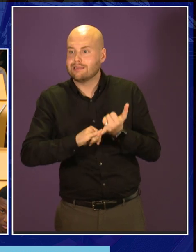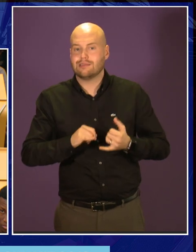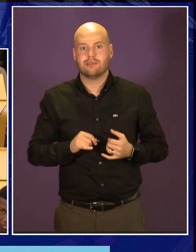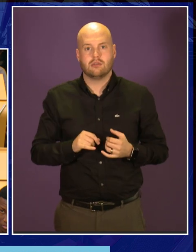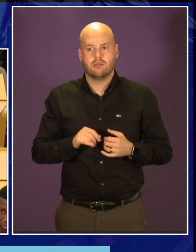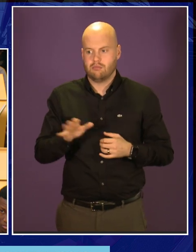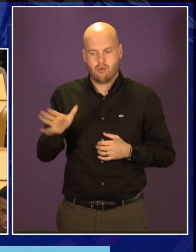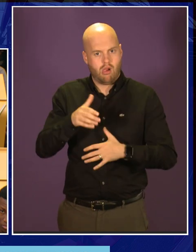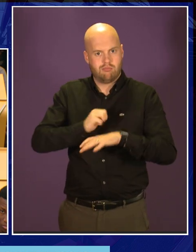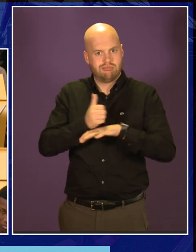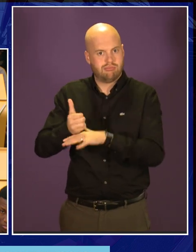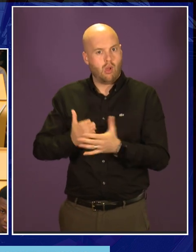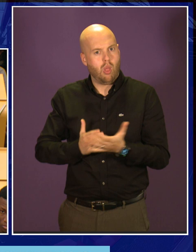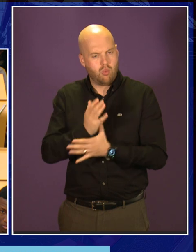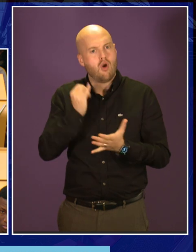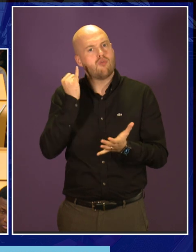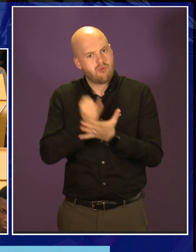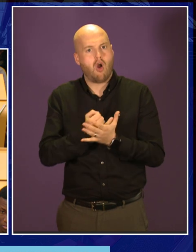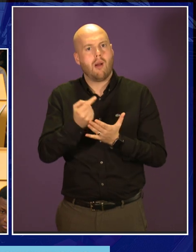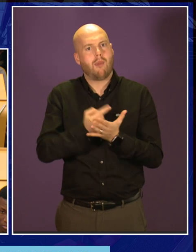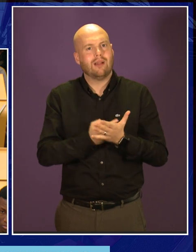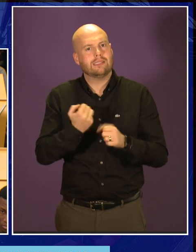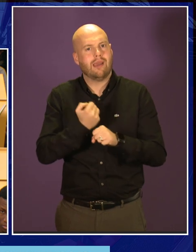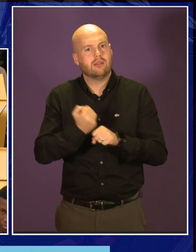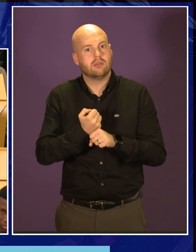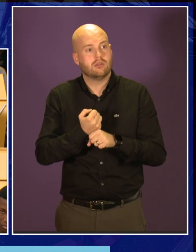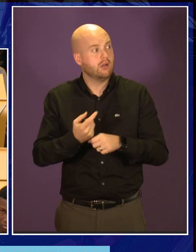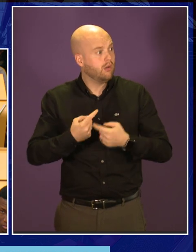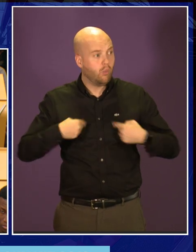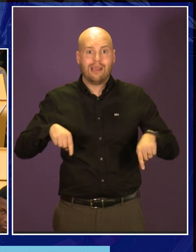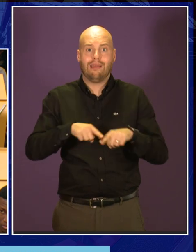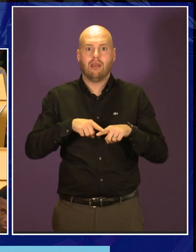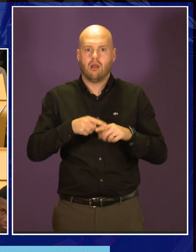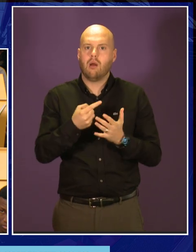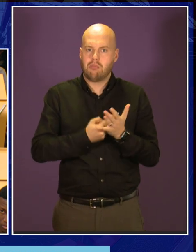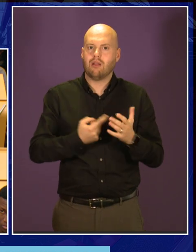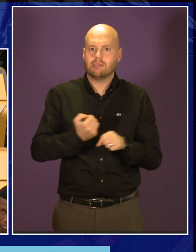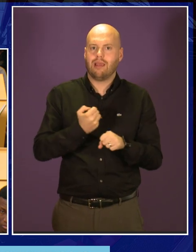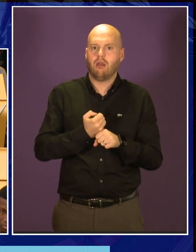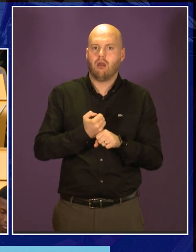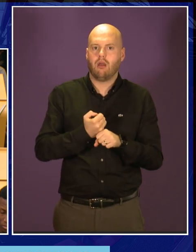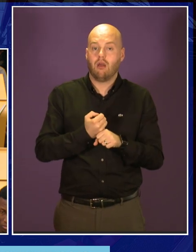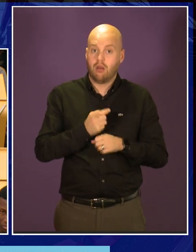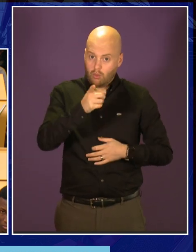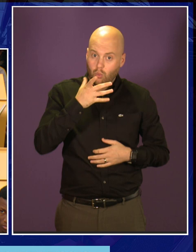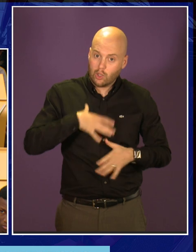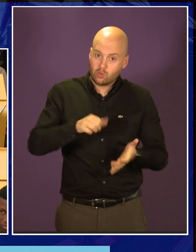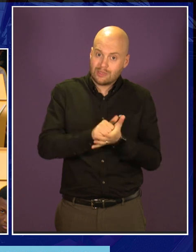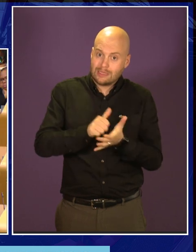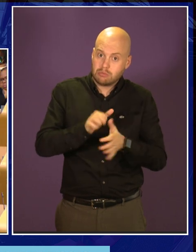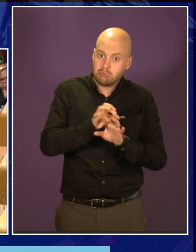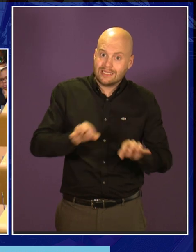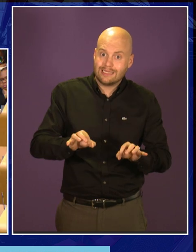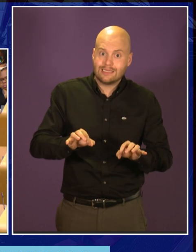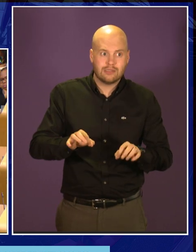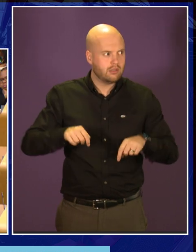we as policymakers, that we are doing and we are not taking into account. So if we want to keep peace today, cultural diplomacy